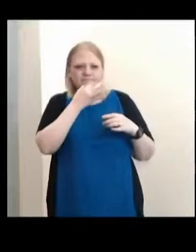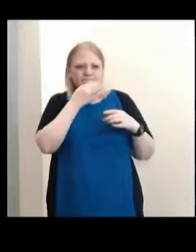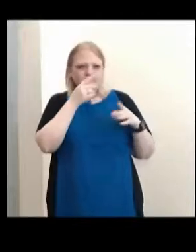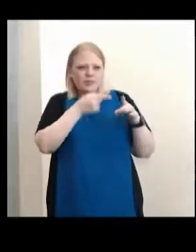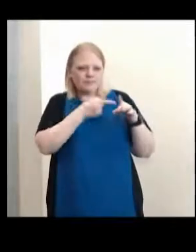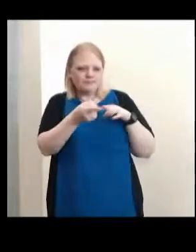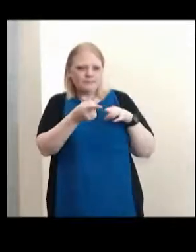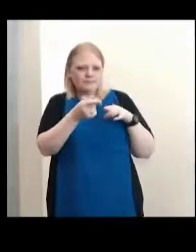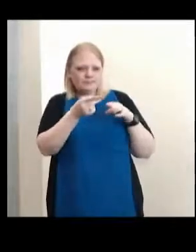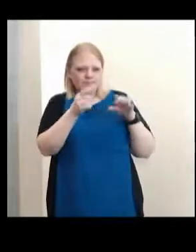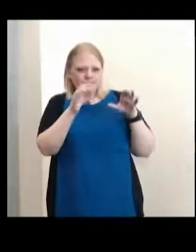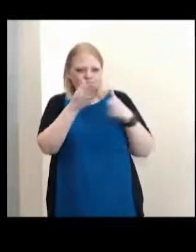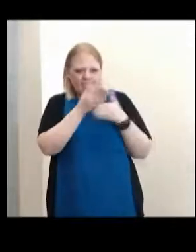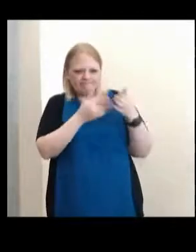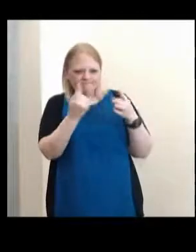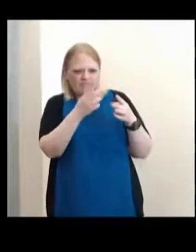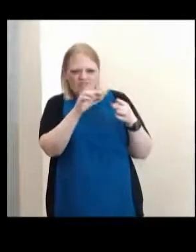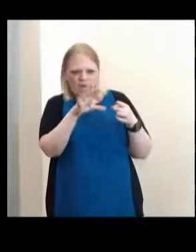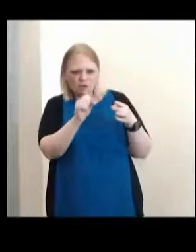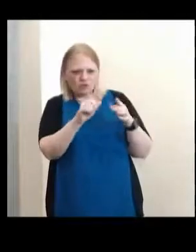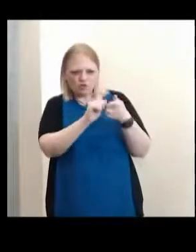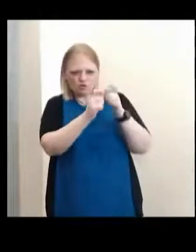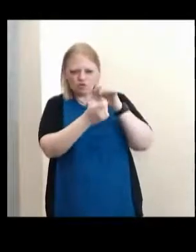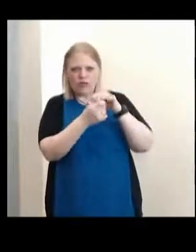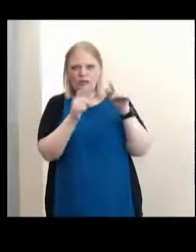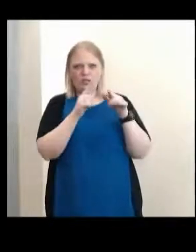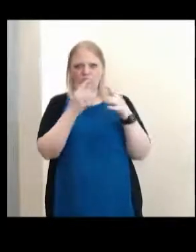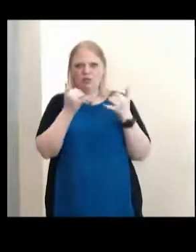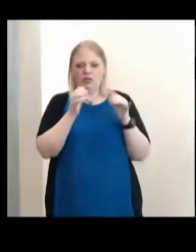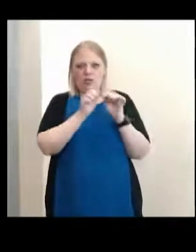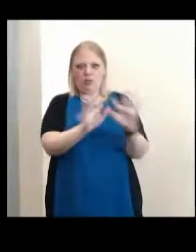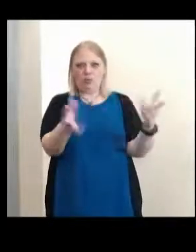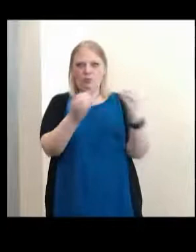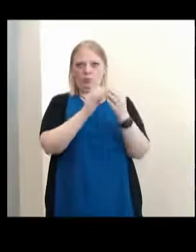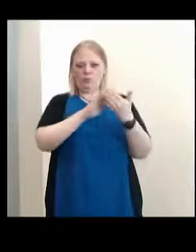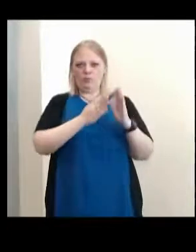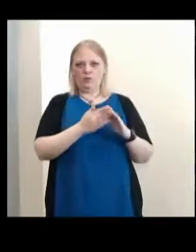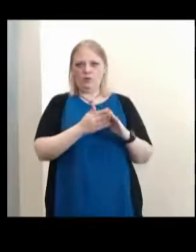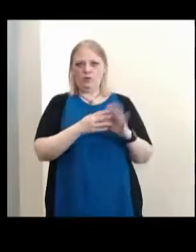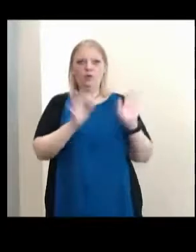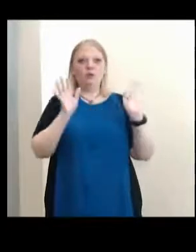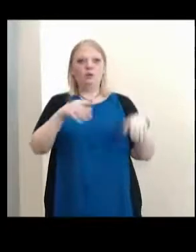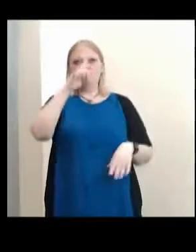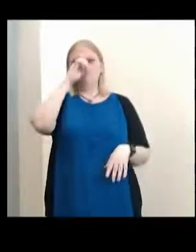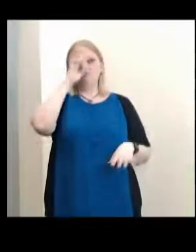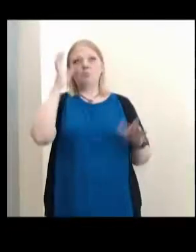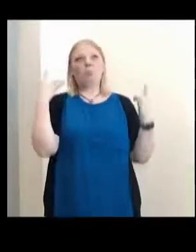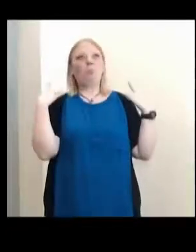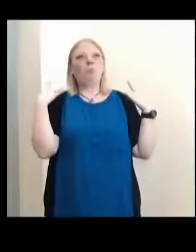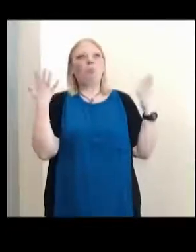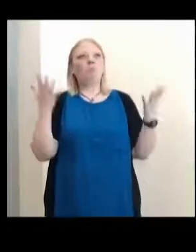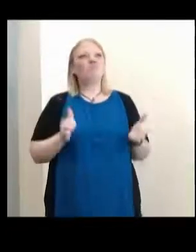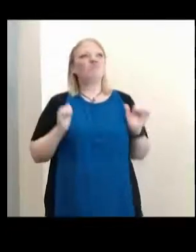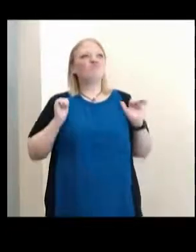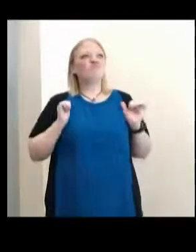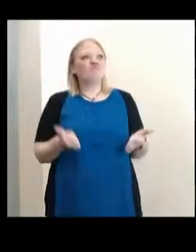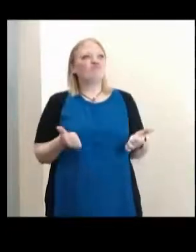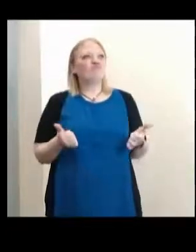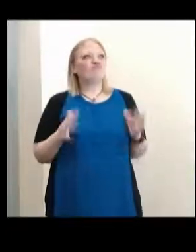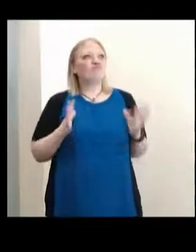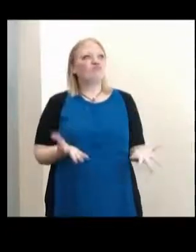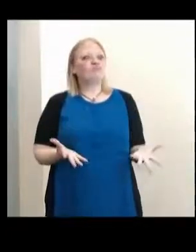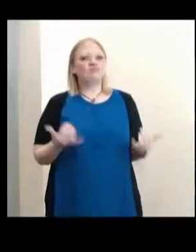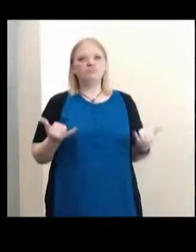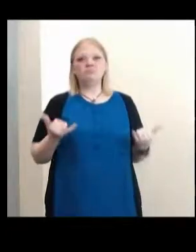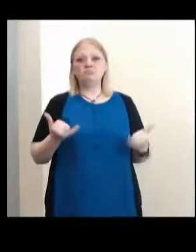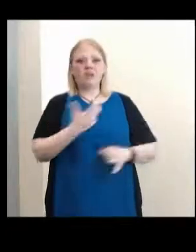We're seeing more transmission in the community. And instead of thinking, okay, we're good now, everybody's getting vaccinated and